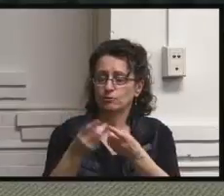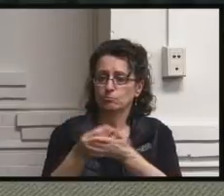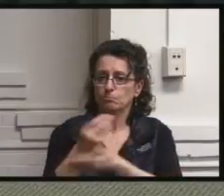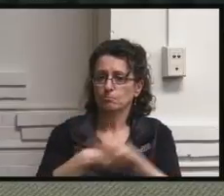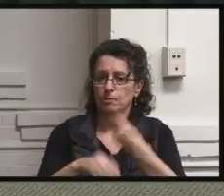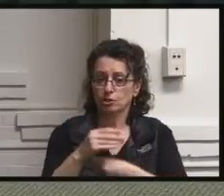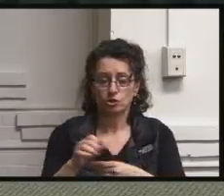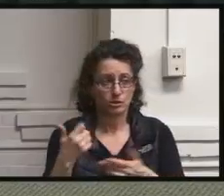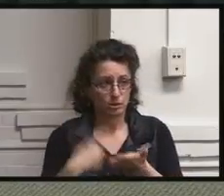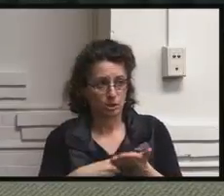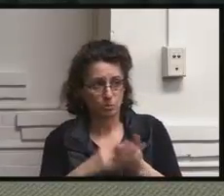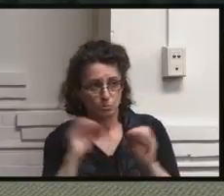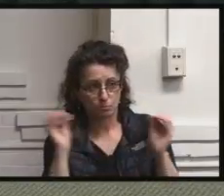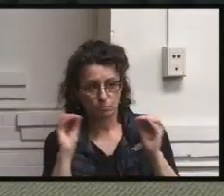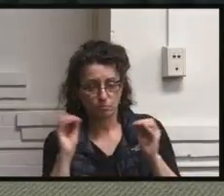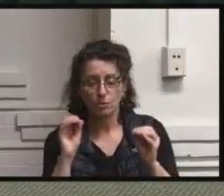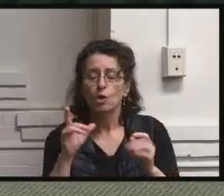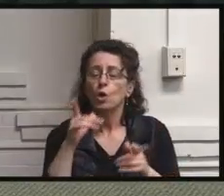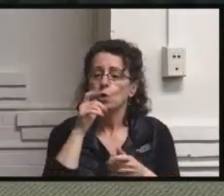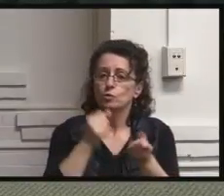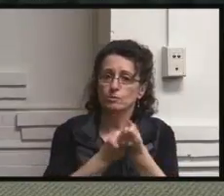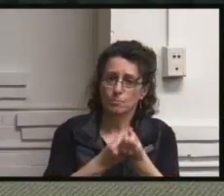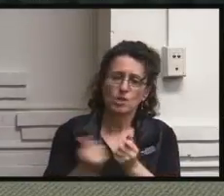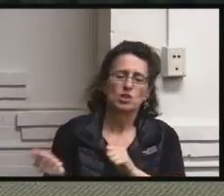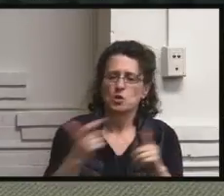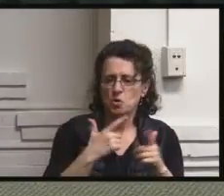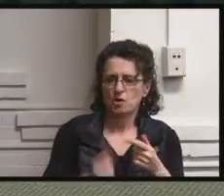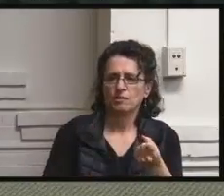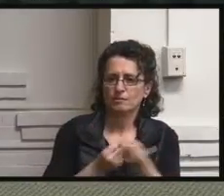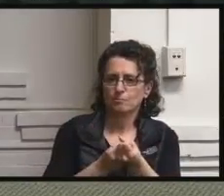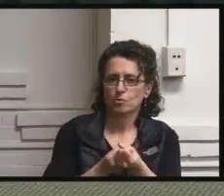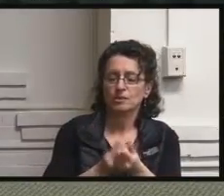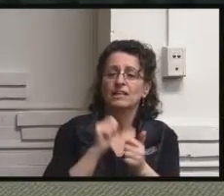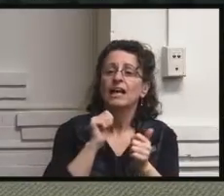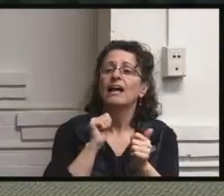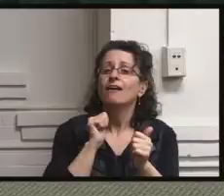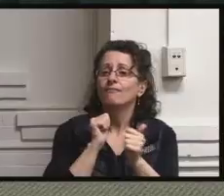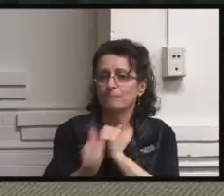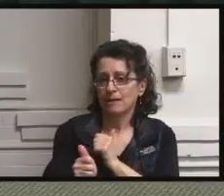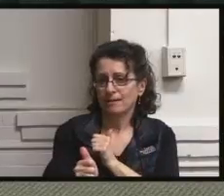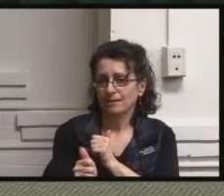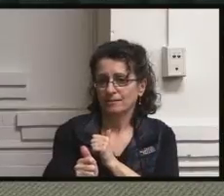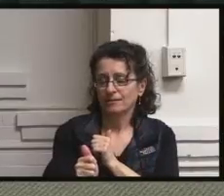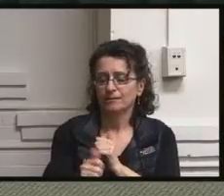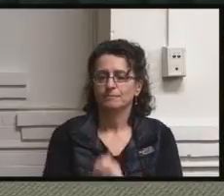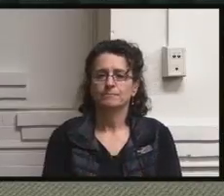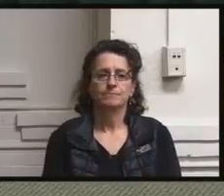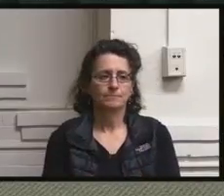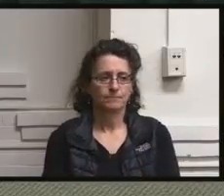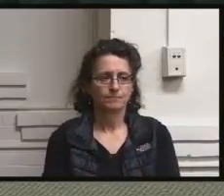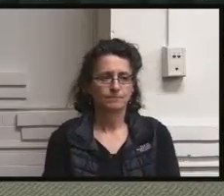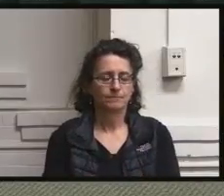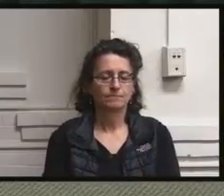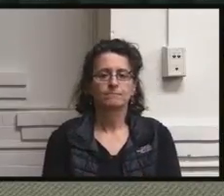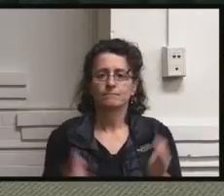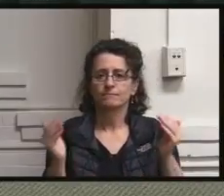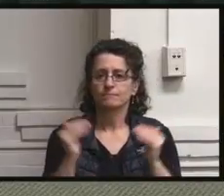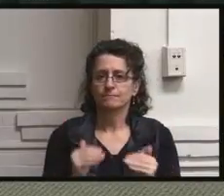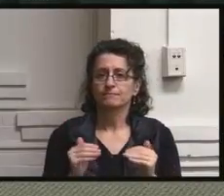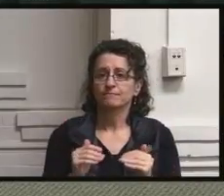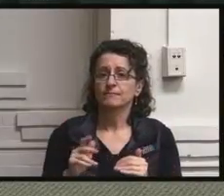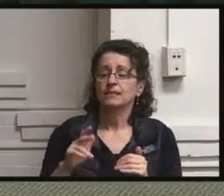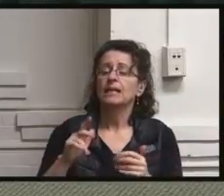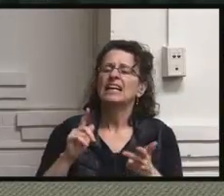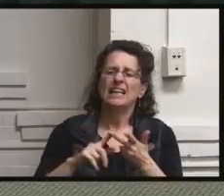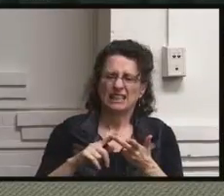Hearing none, all those in favor, please say aye. Aye. Aye. Anybody opposed or abstaining? It carries 5-0. So then, Peter, next. The second piece of